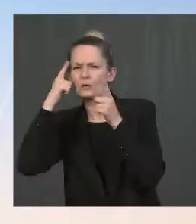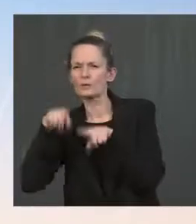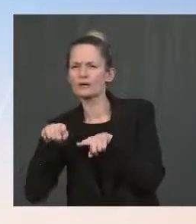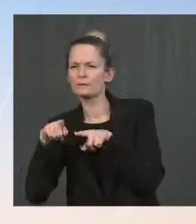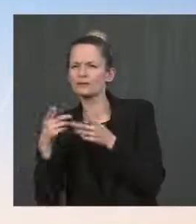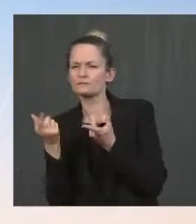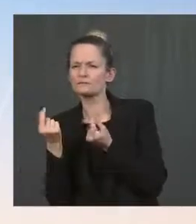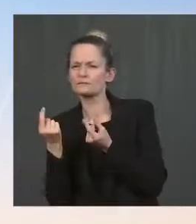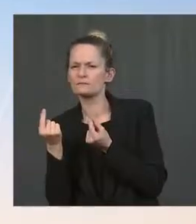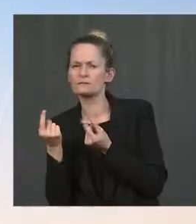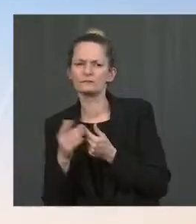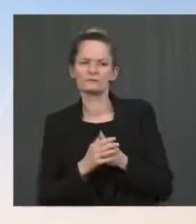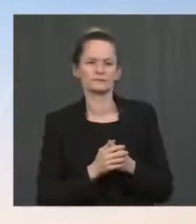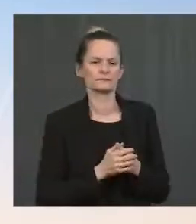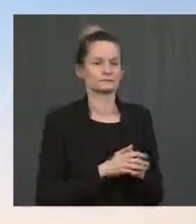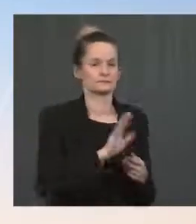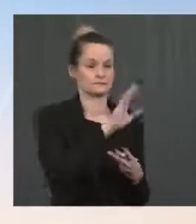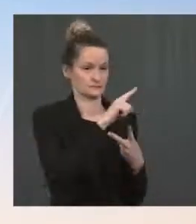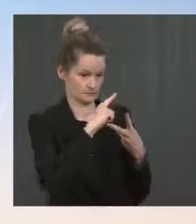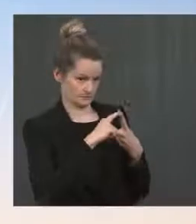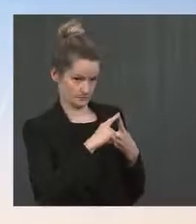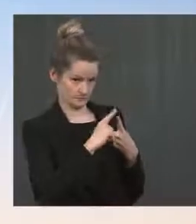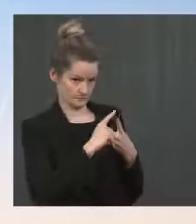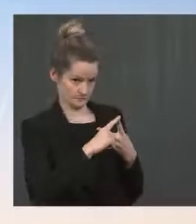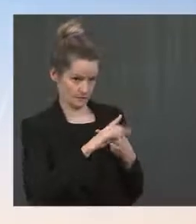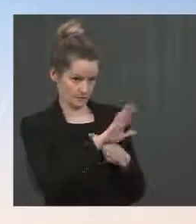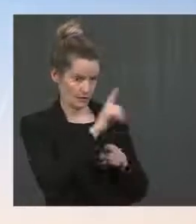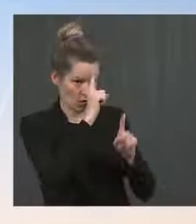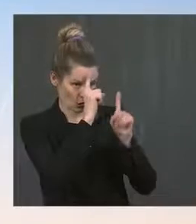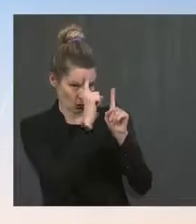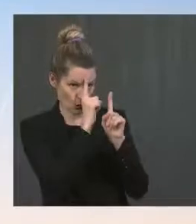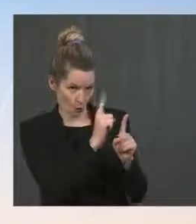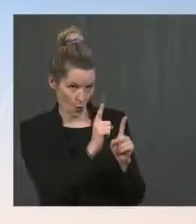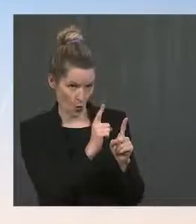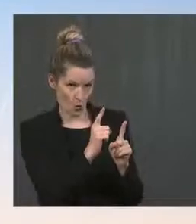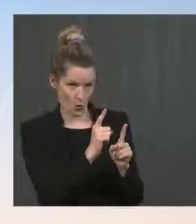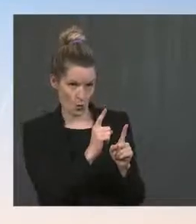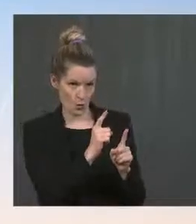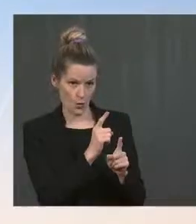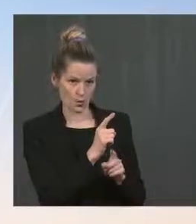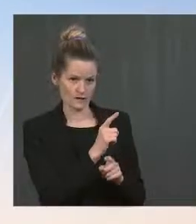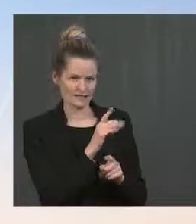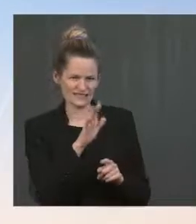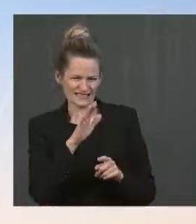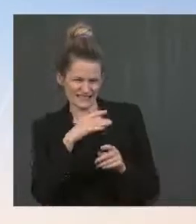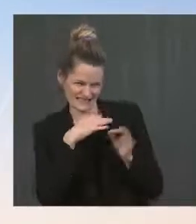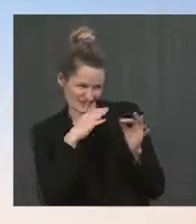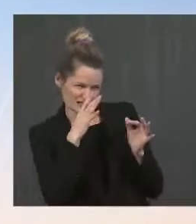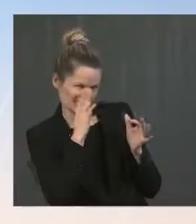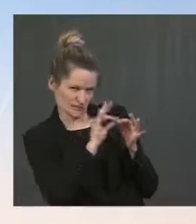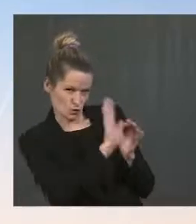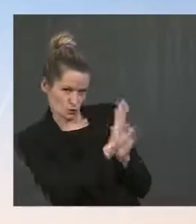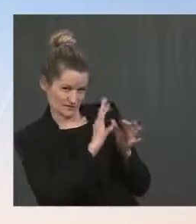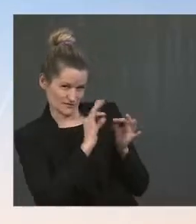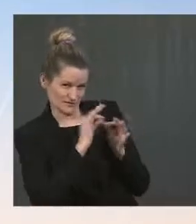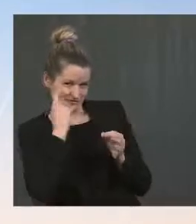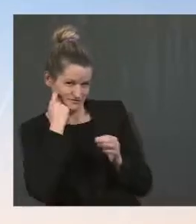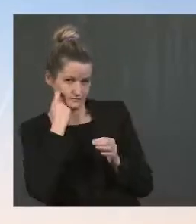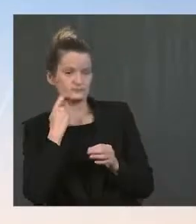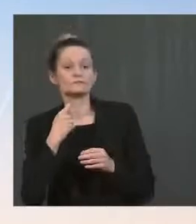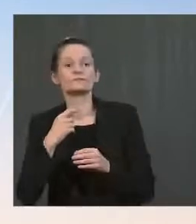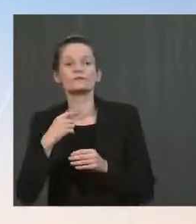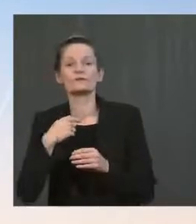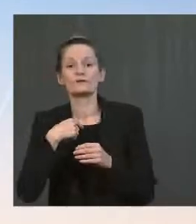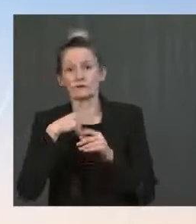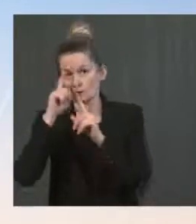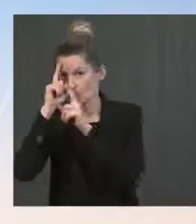so on the first, the goal, and just to pick up on something that the Secretary just said, our goal here is to work with industry to get to a